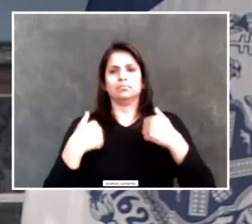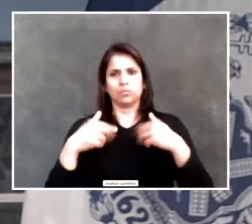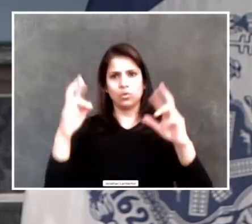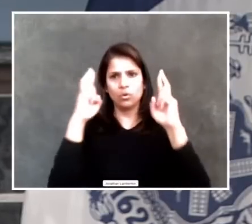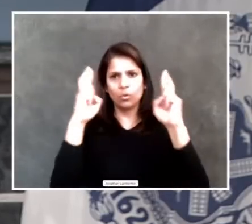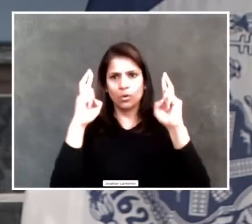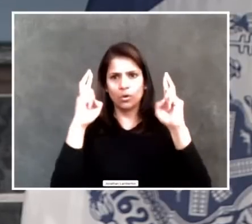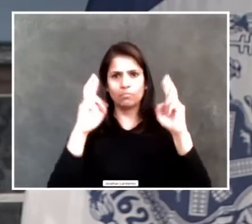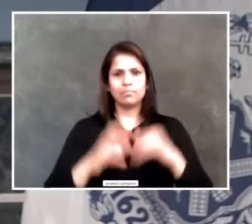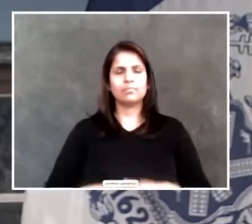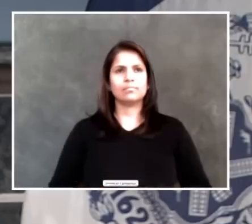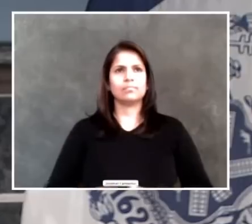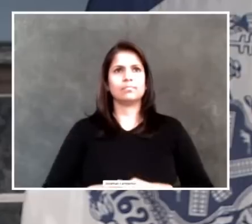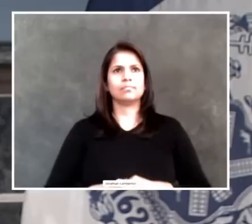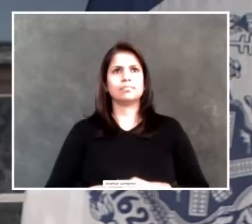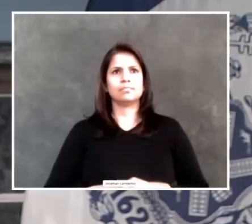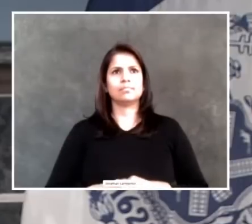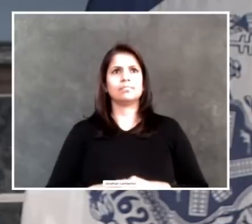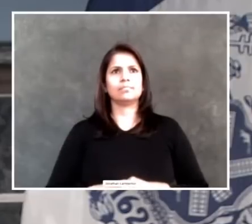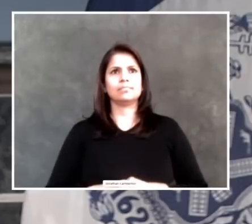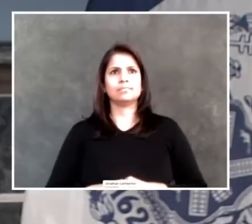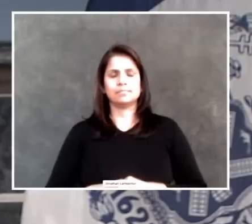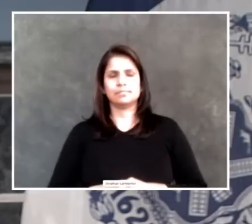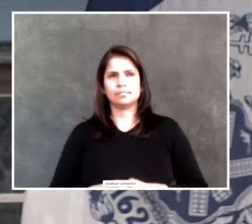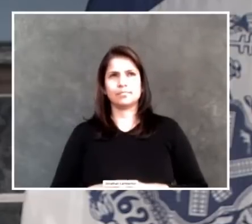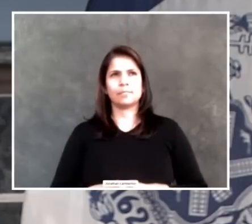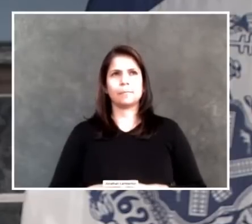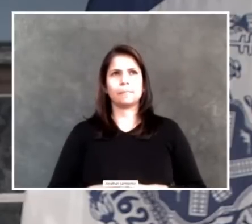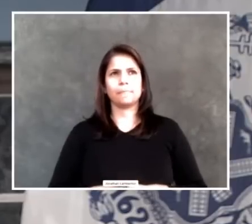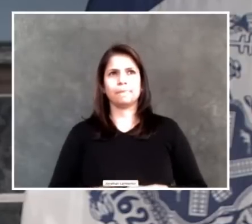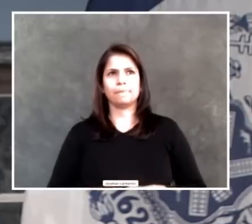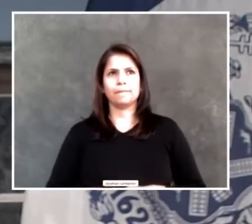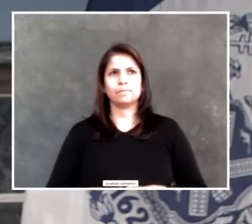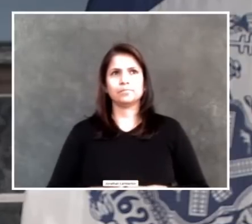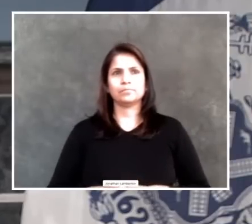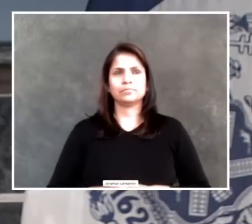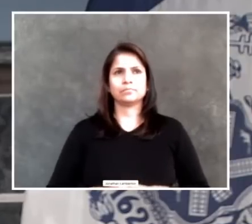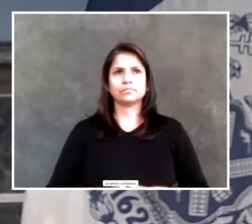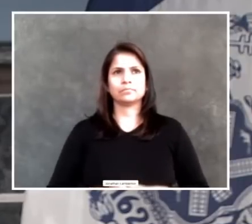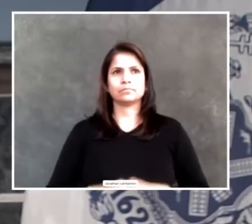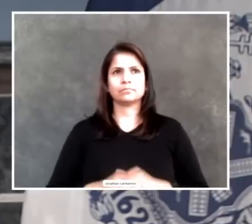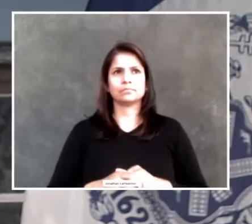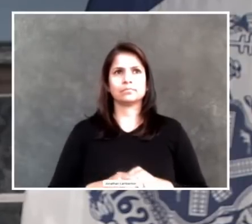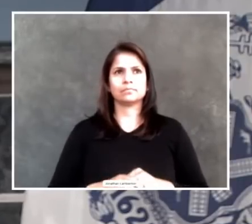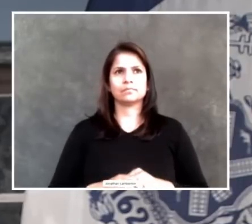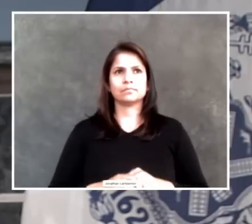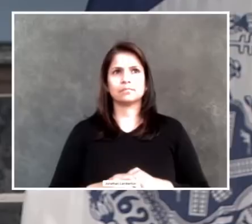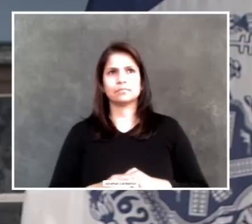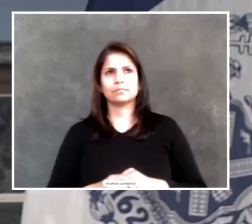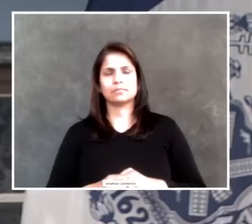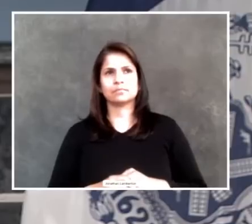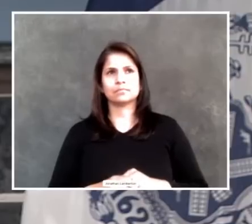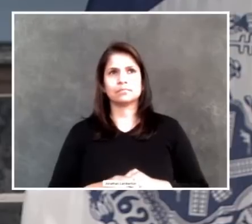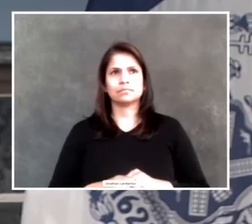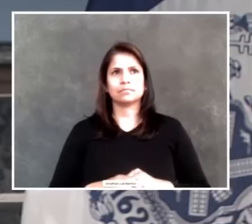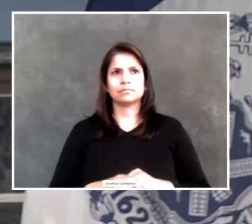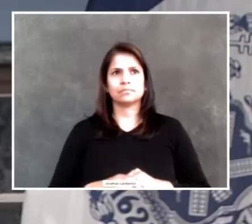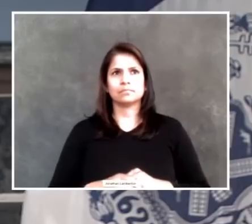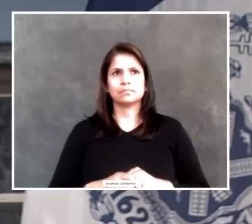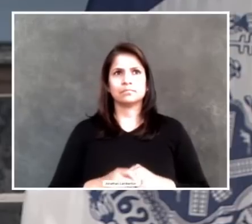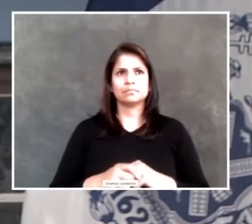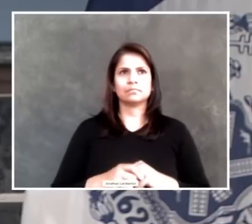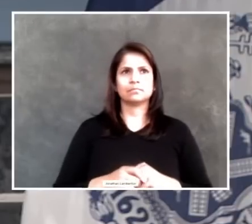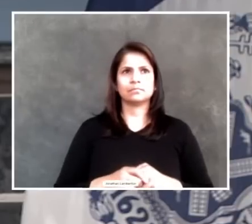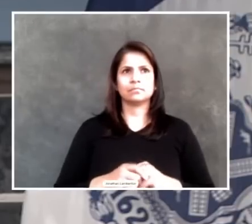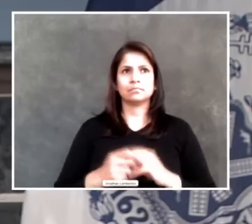overwhelmingly, not every one necessarily, but overwhelmingly are because of COVID-19. We should count them towards a total. as quickly as we can get the